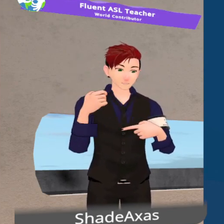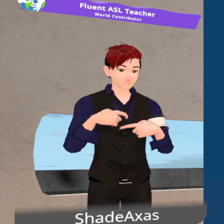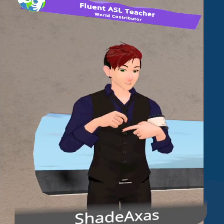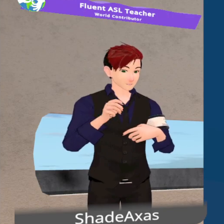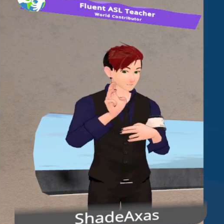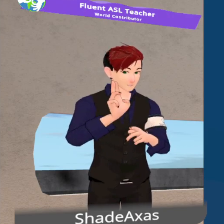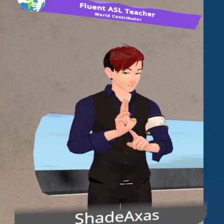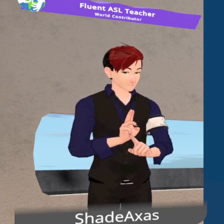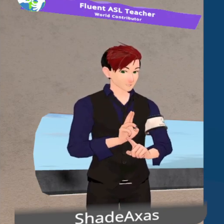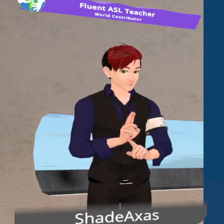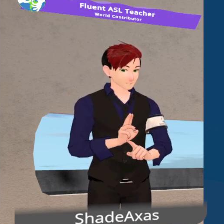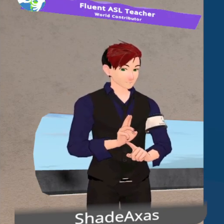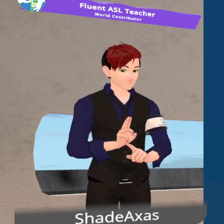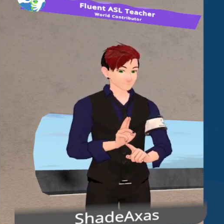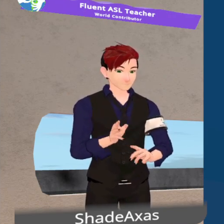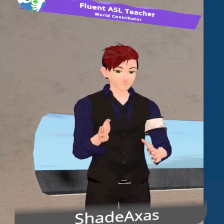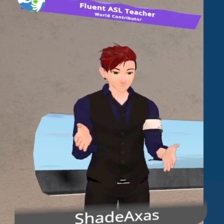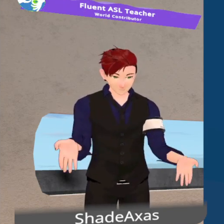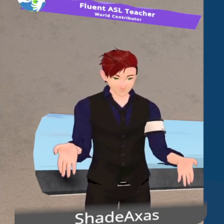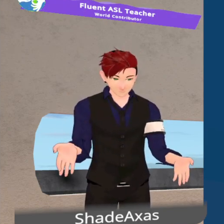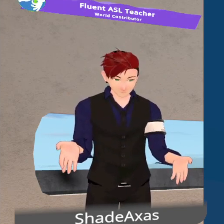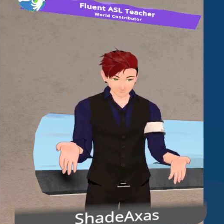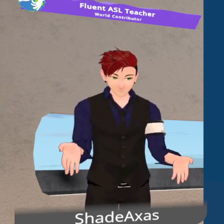who's been speaking Spanish for 6 months?